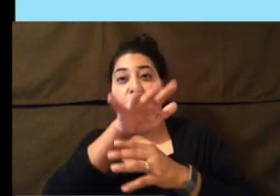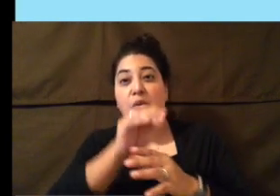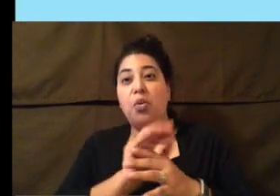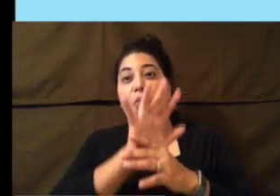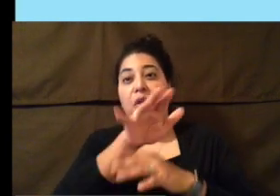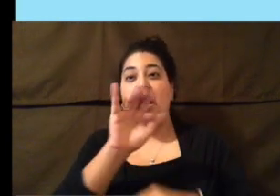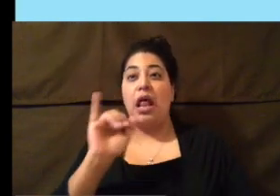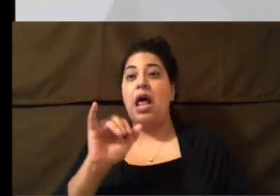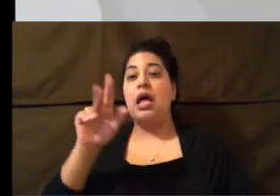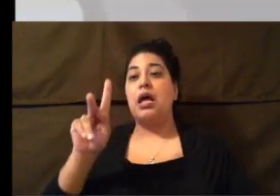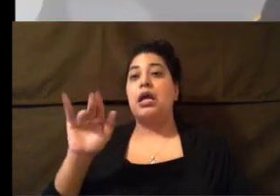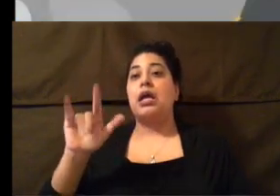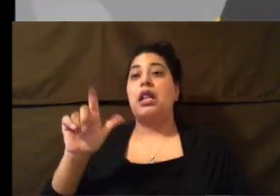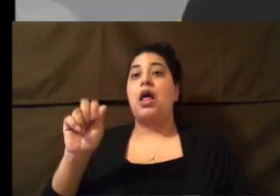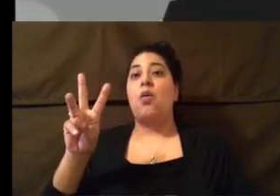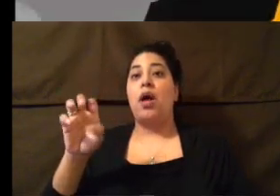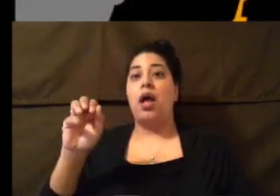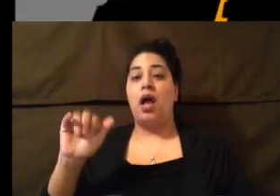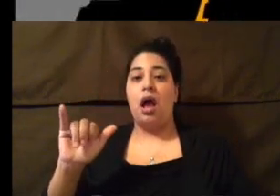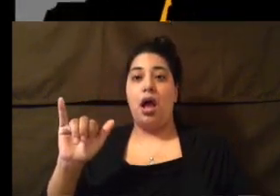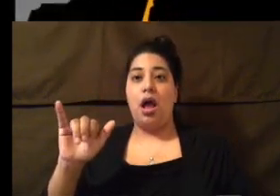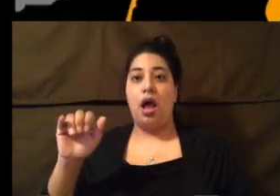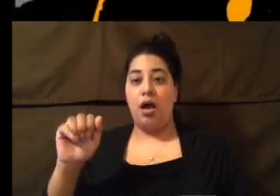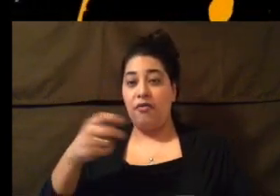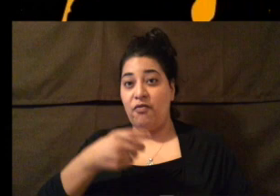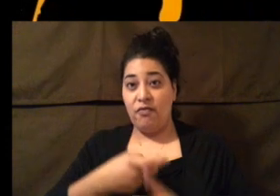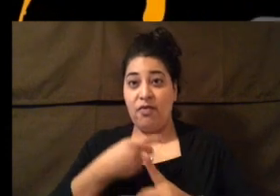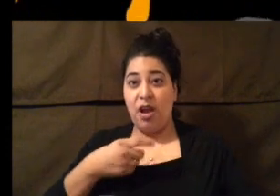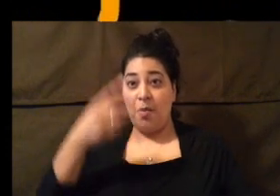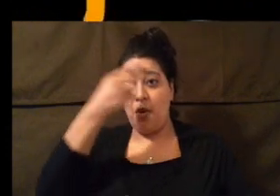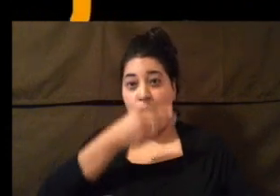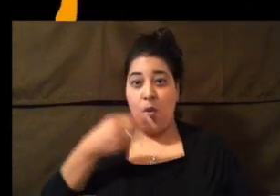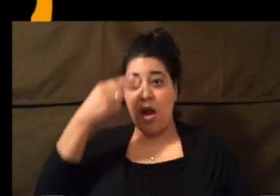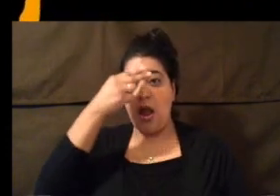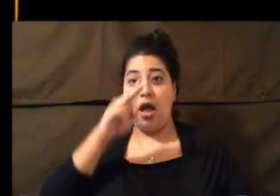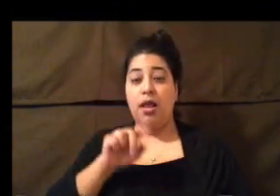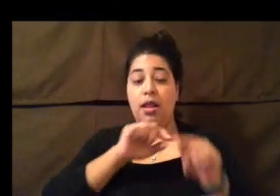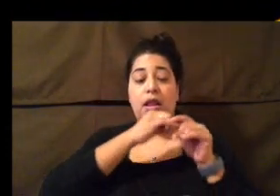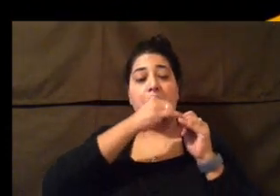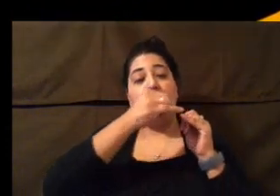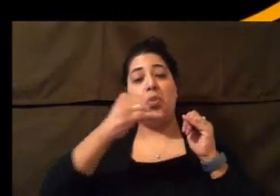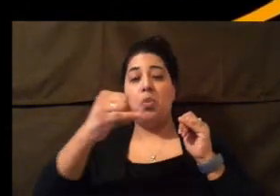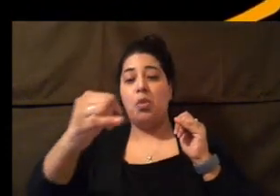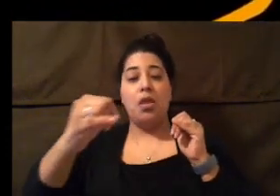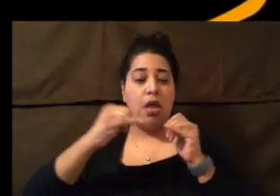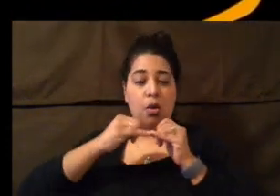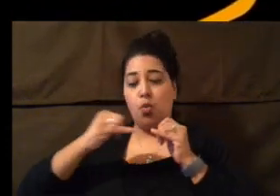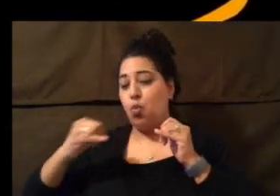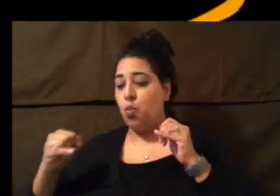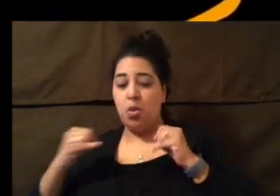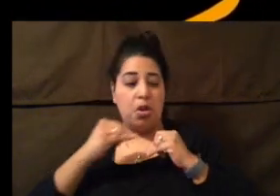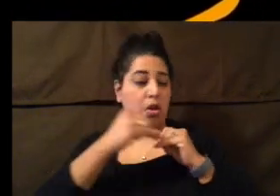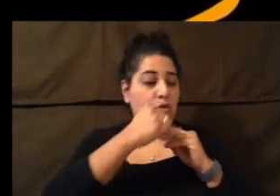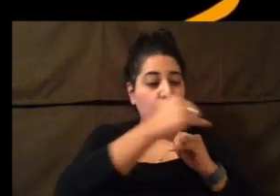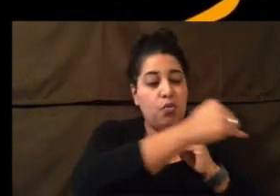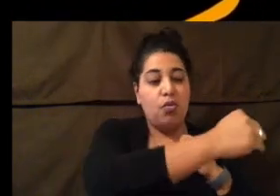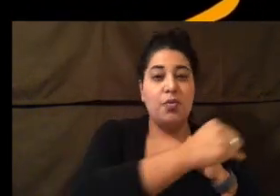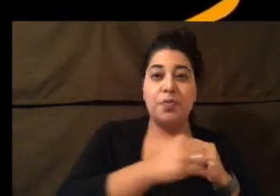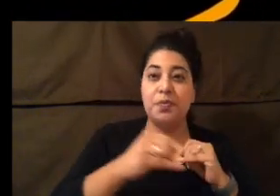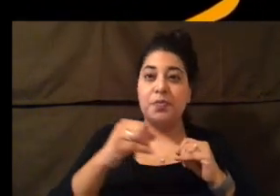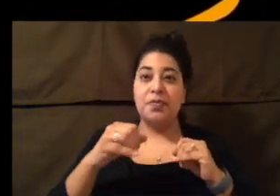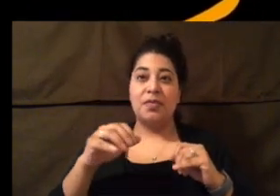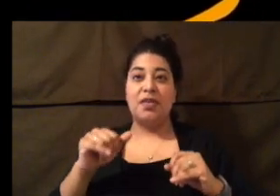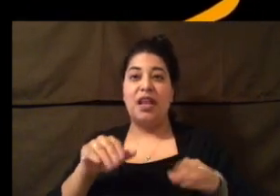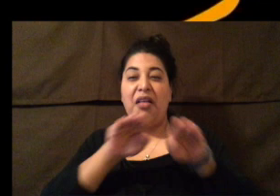island of Hawaii. Streams of thin lava from these eruptions flow far before cooling, forming flat mountains with broad